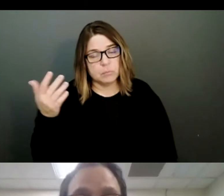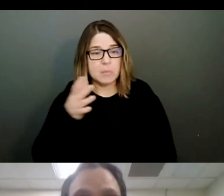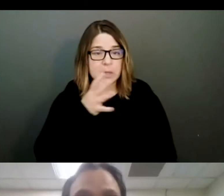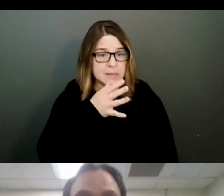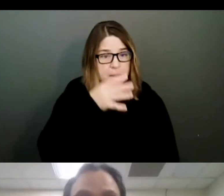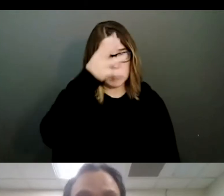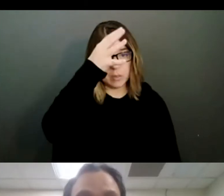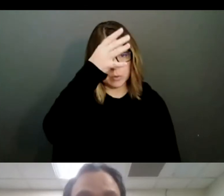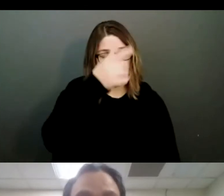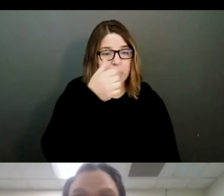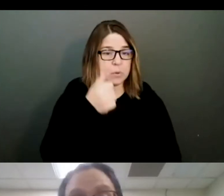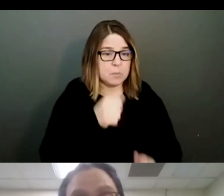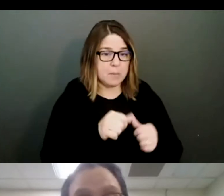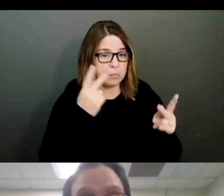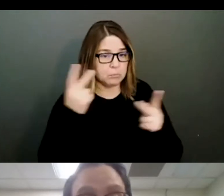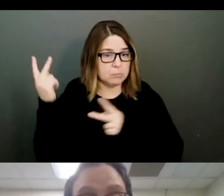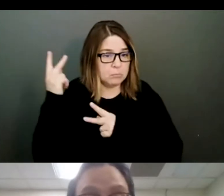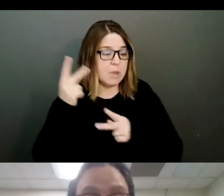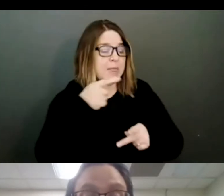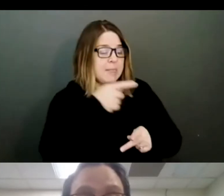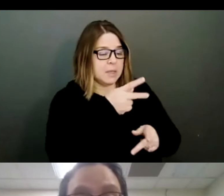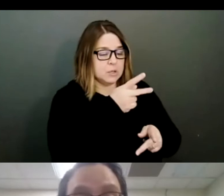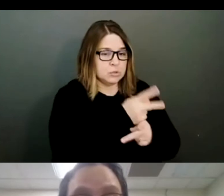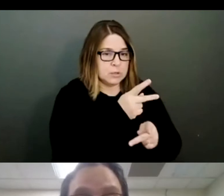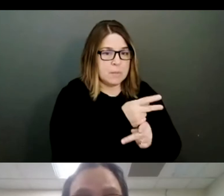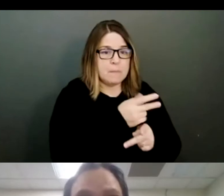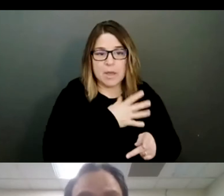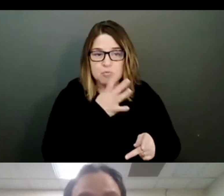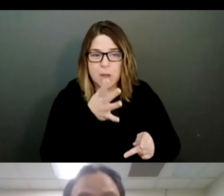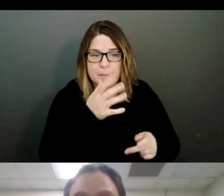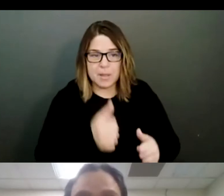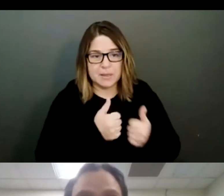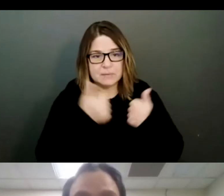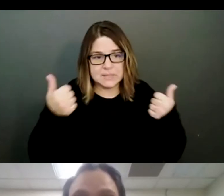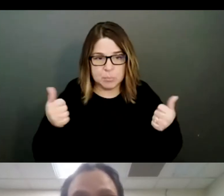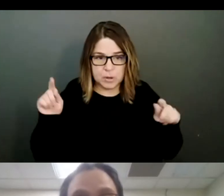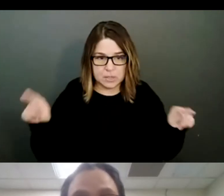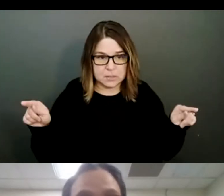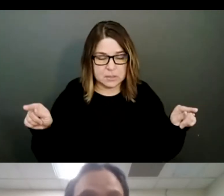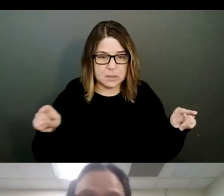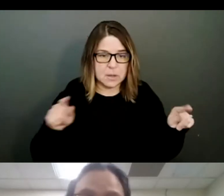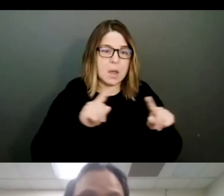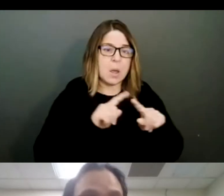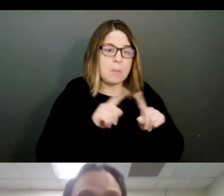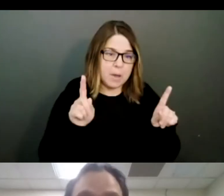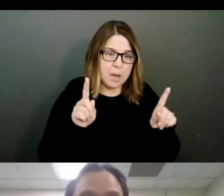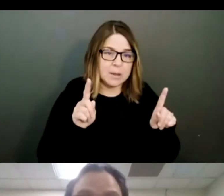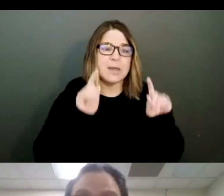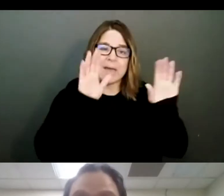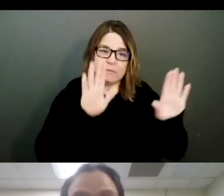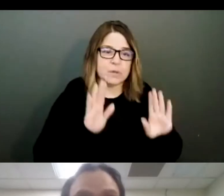taking care of, my grandma lived separately, but yet, it was like clockwork. Every Sunday